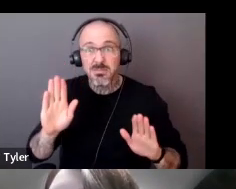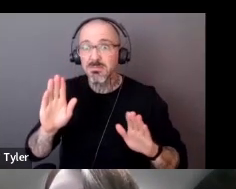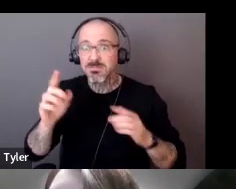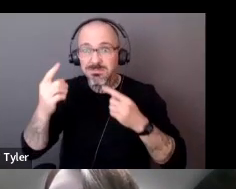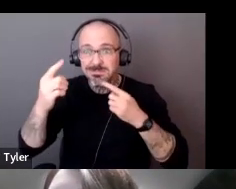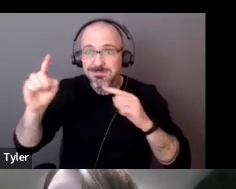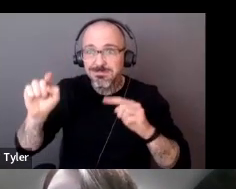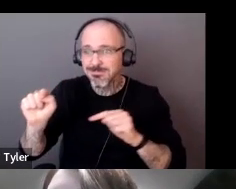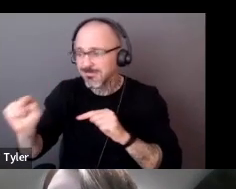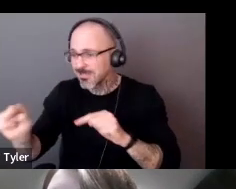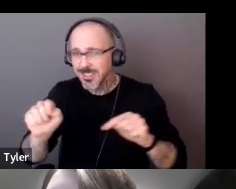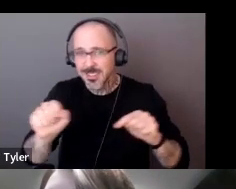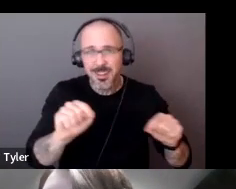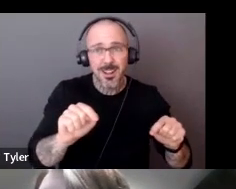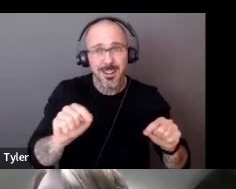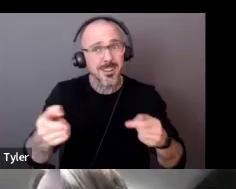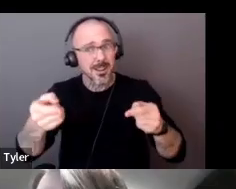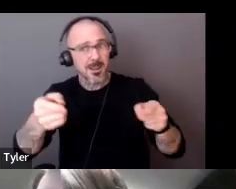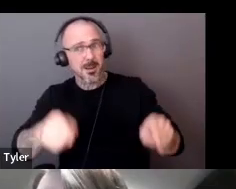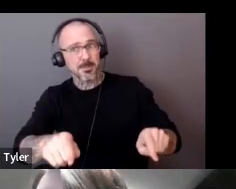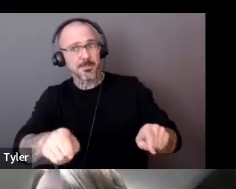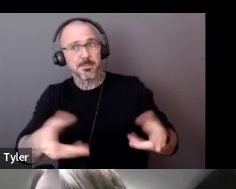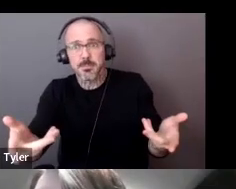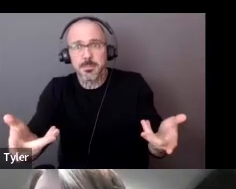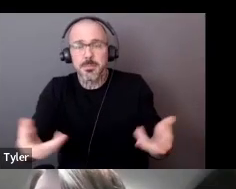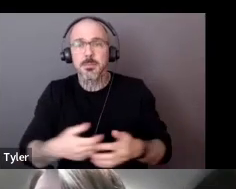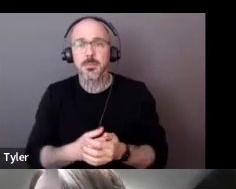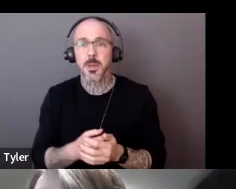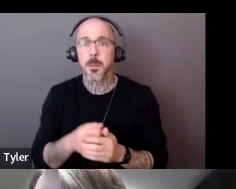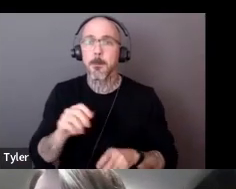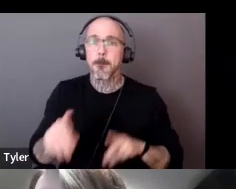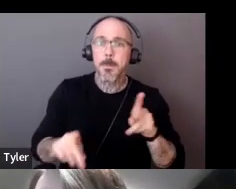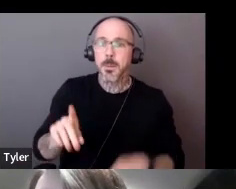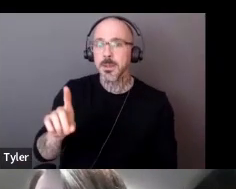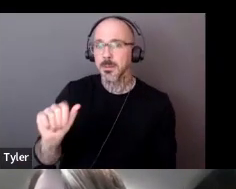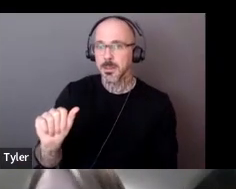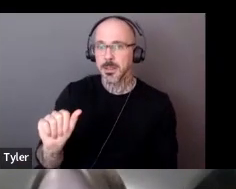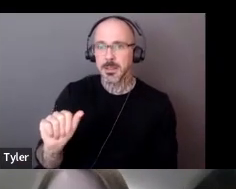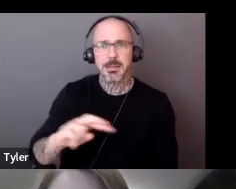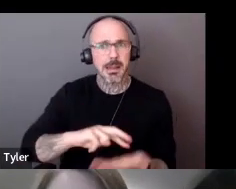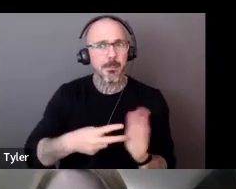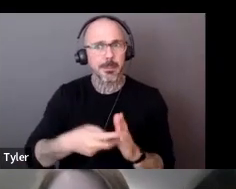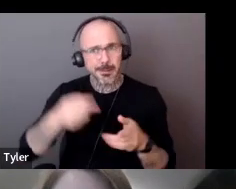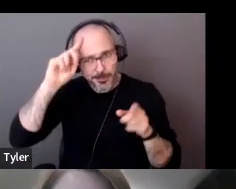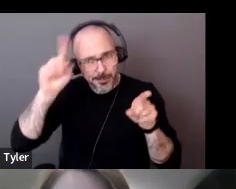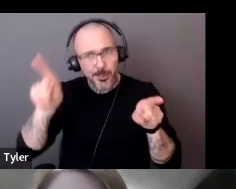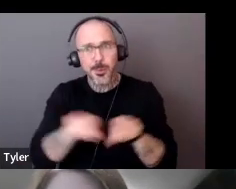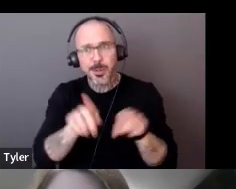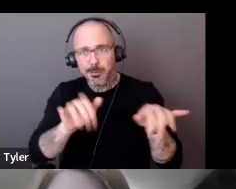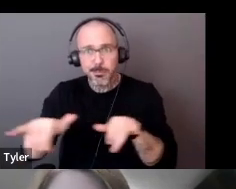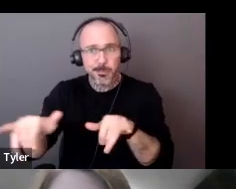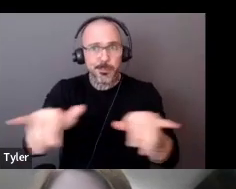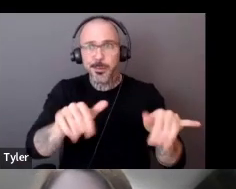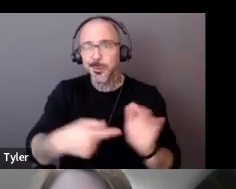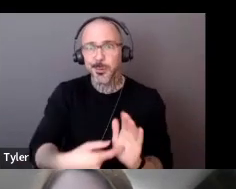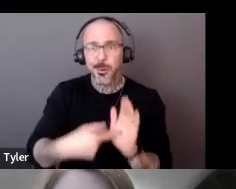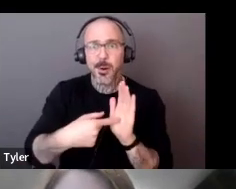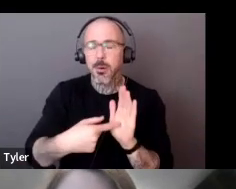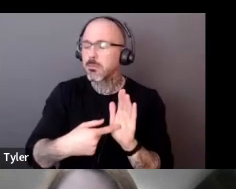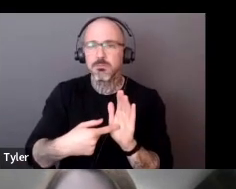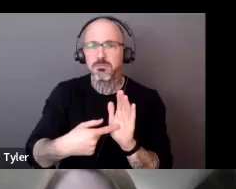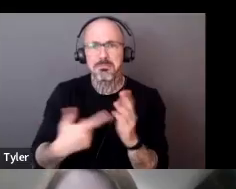And just because we're people with disabilities, we don't all have to agree on everything, and we don't have to